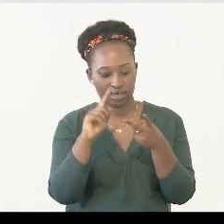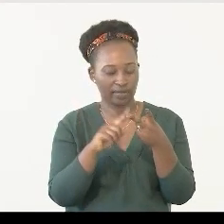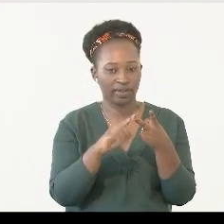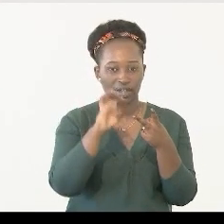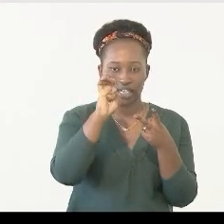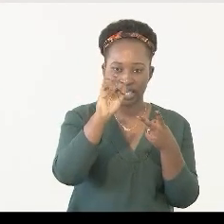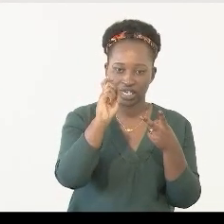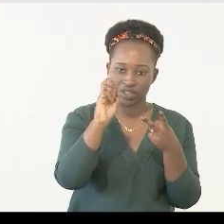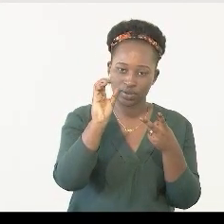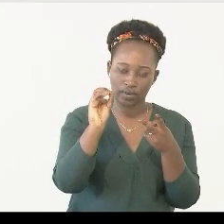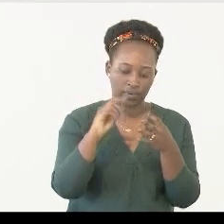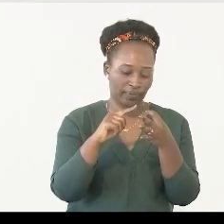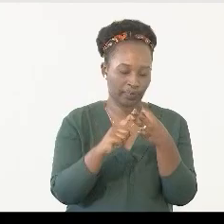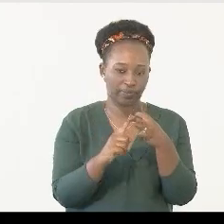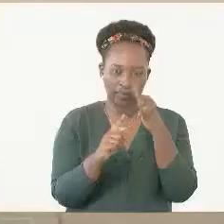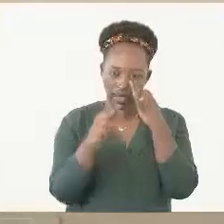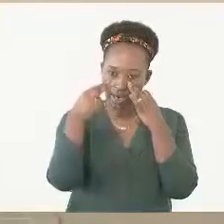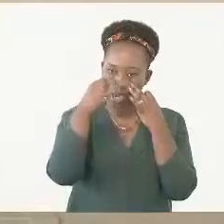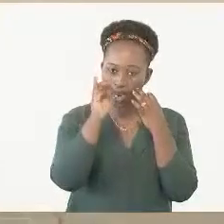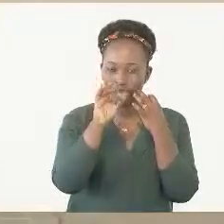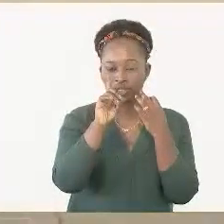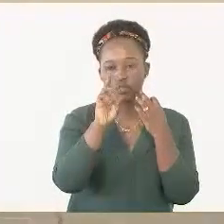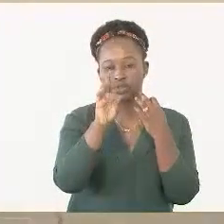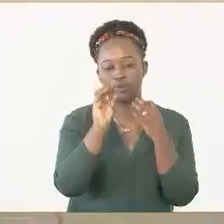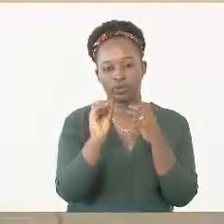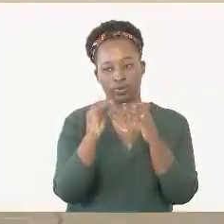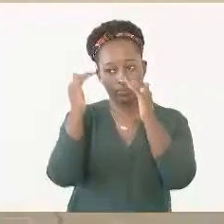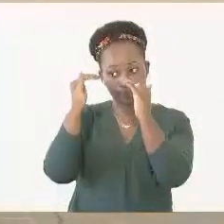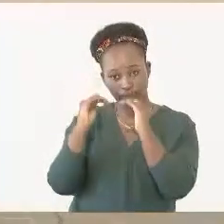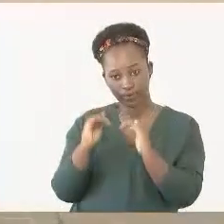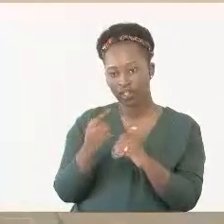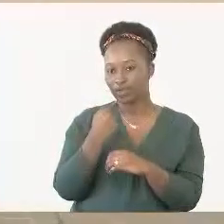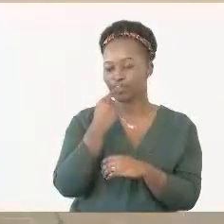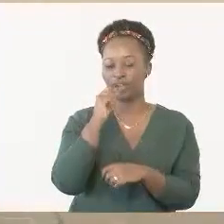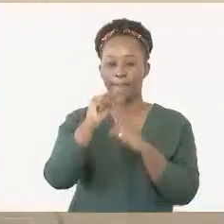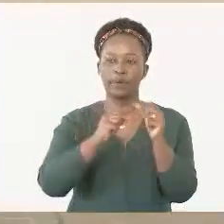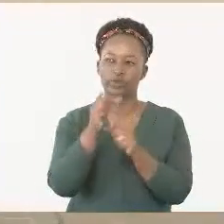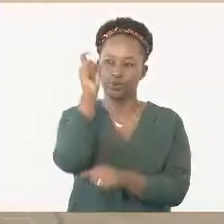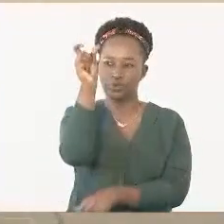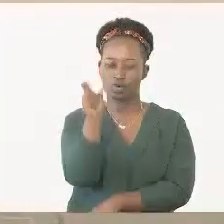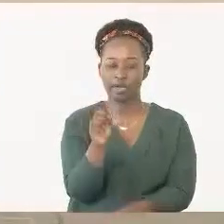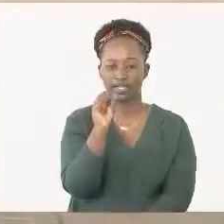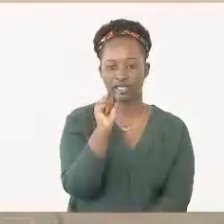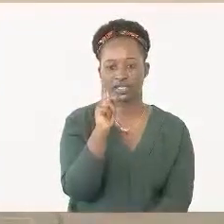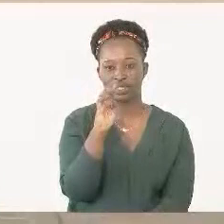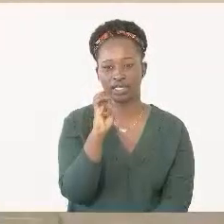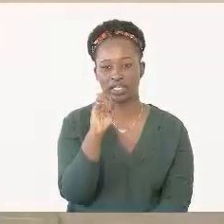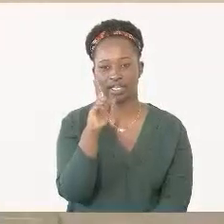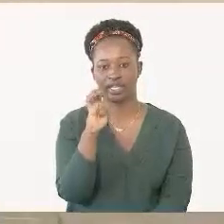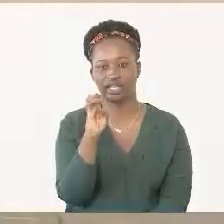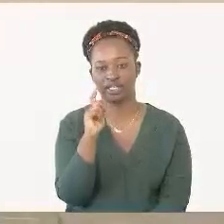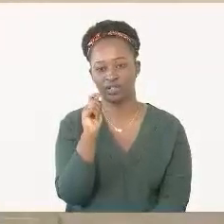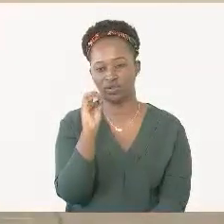Students, let us quickly talk about the human skeleton. Very big question. When you get a